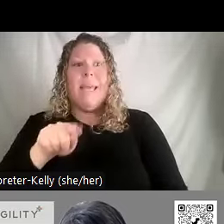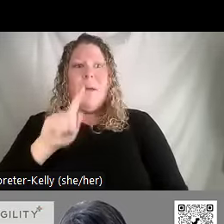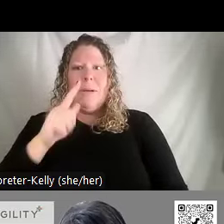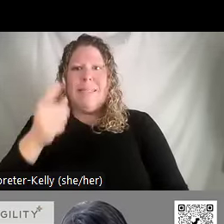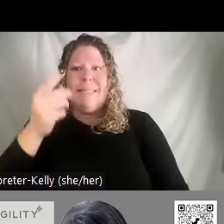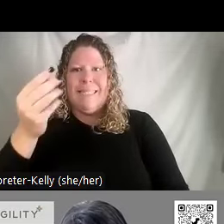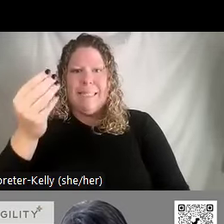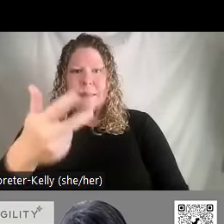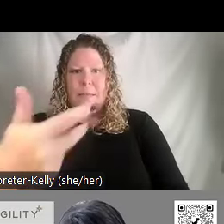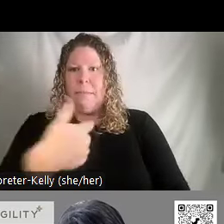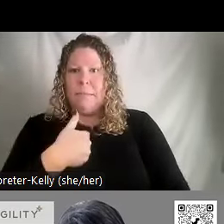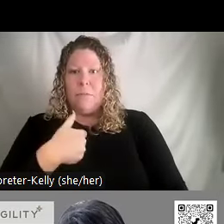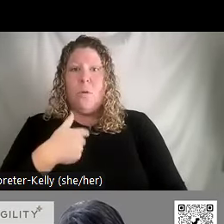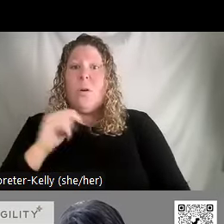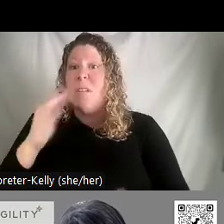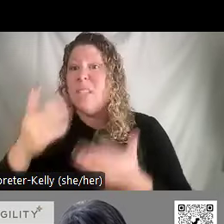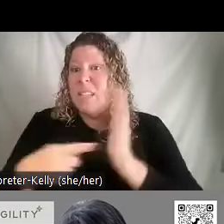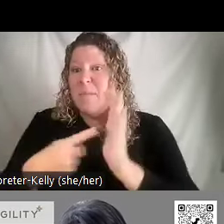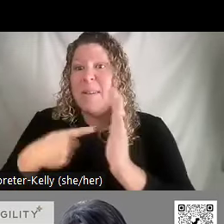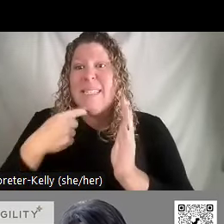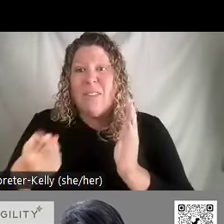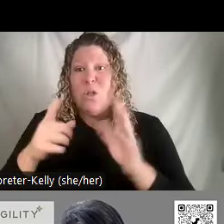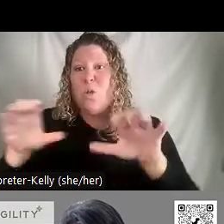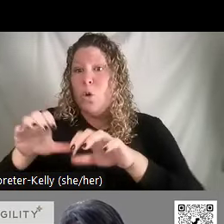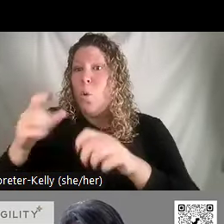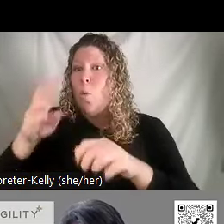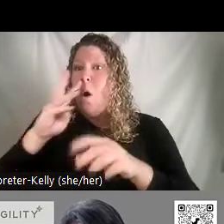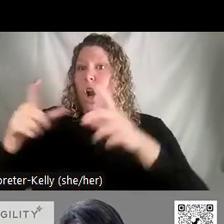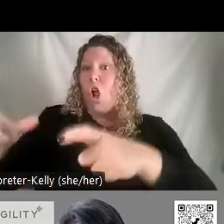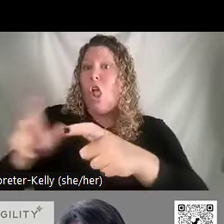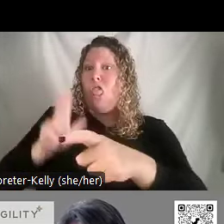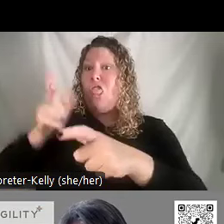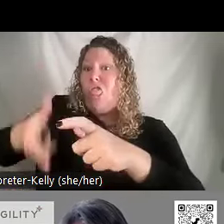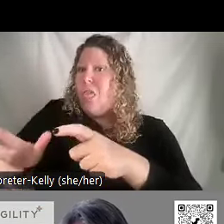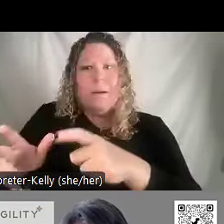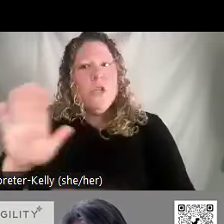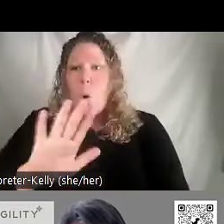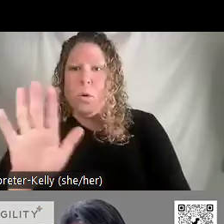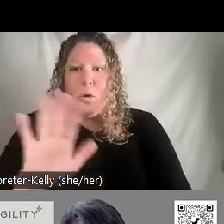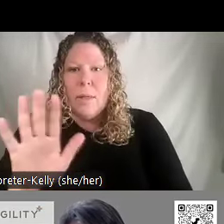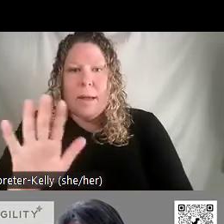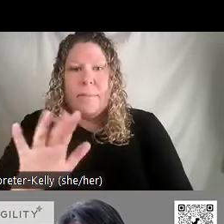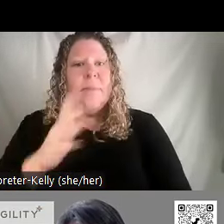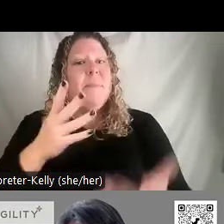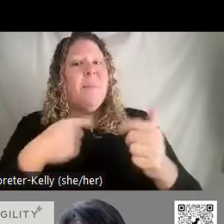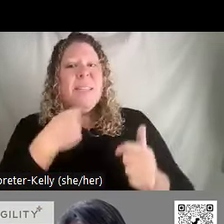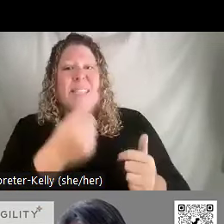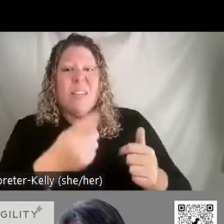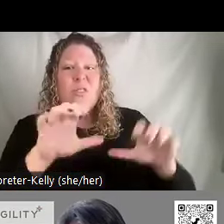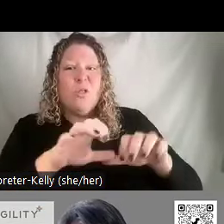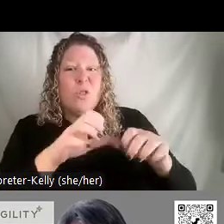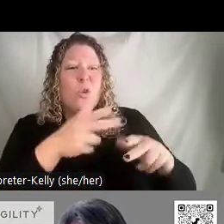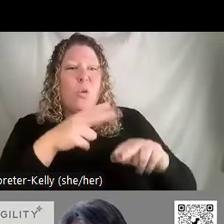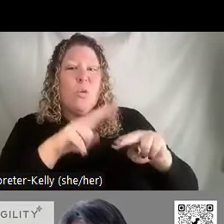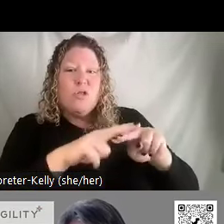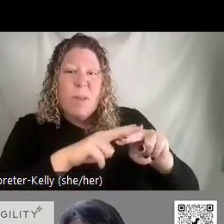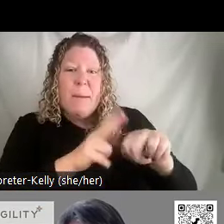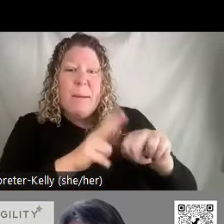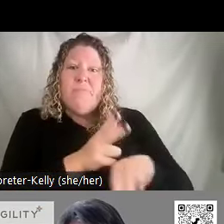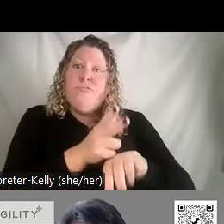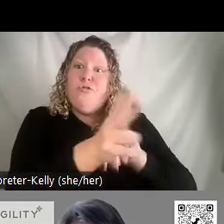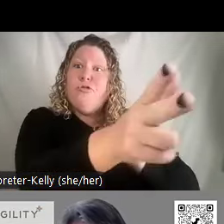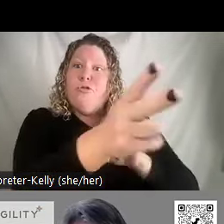water. Don't do that. Now, it might tell you to drive on railroad tracks or on a shipping dock. Don't do either of those. You're going to